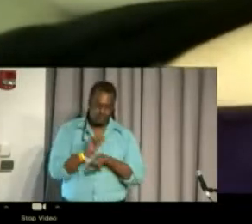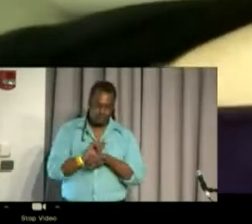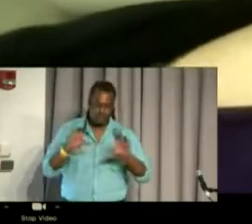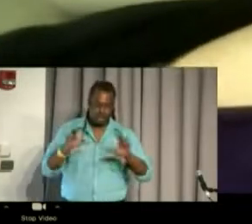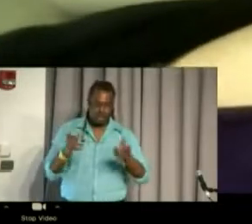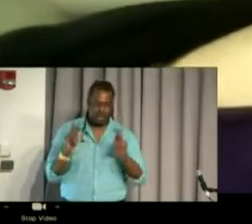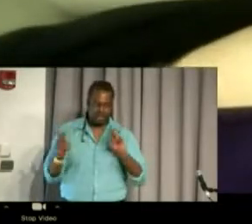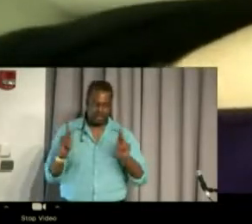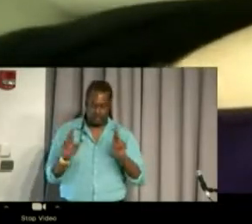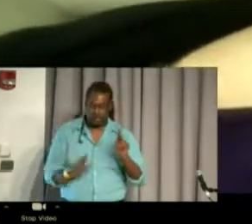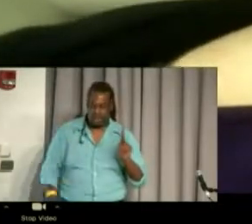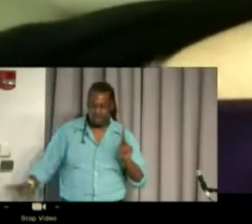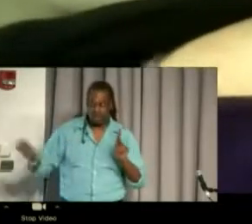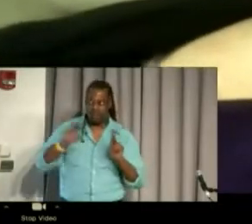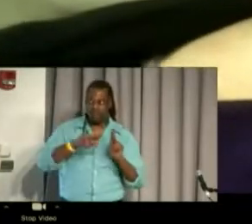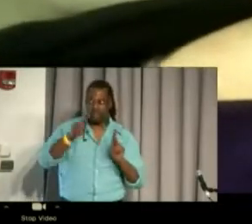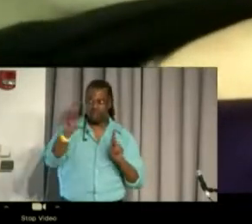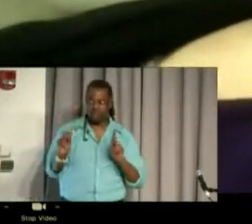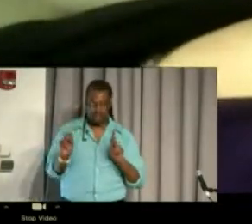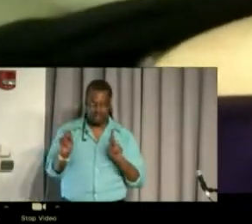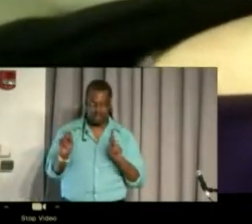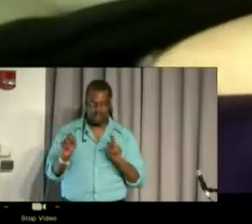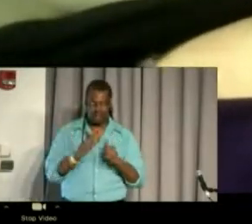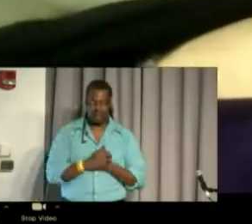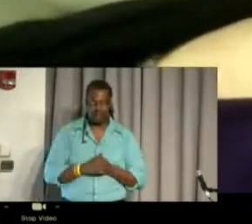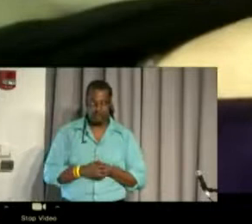people across the United States.